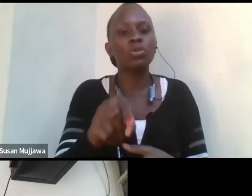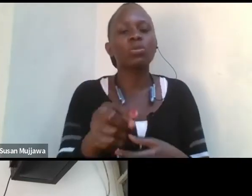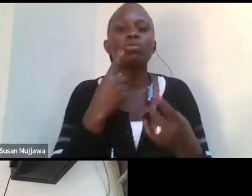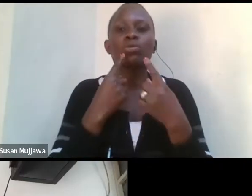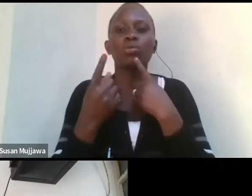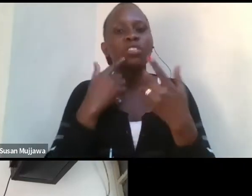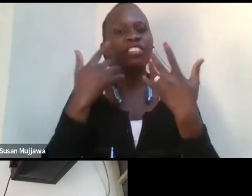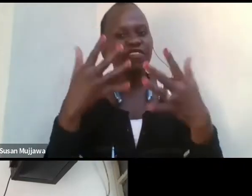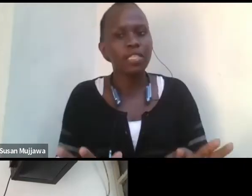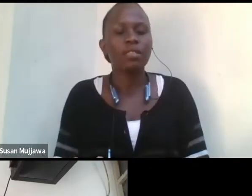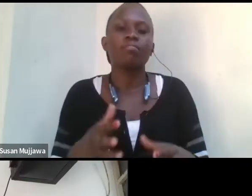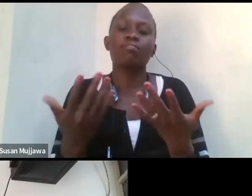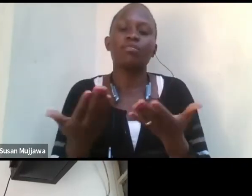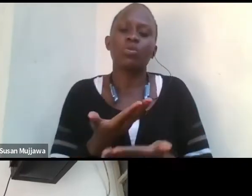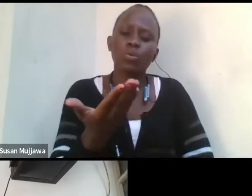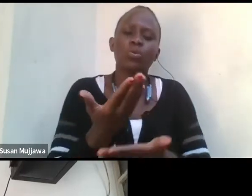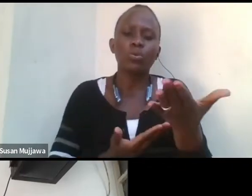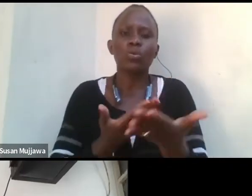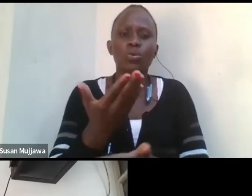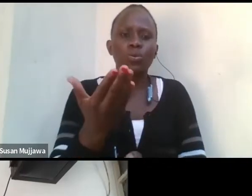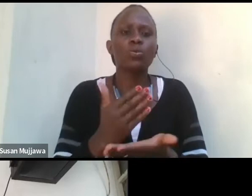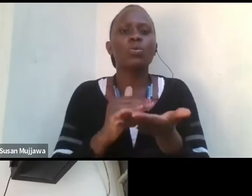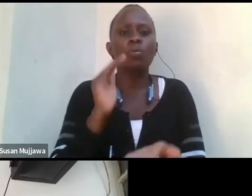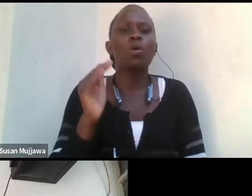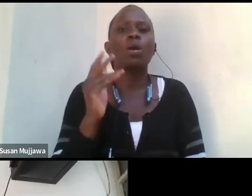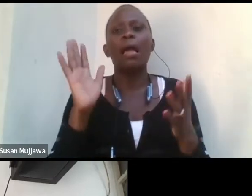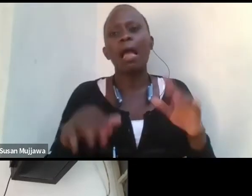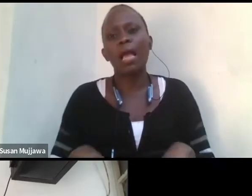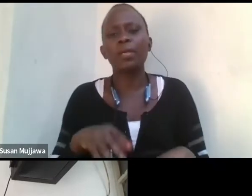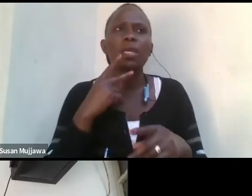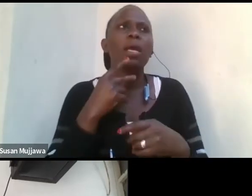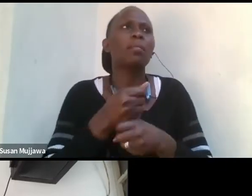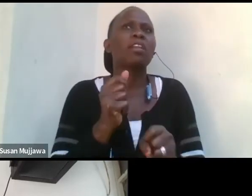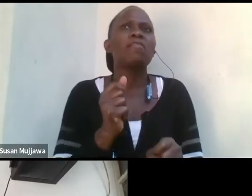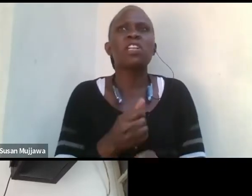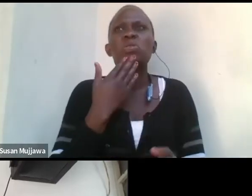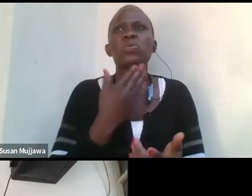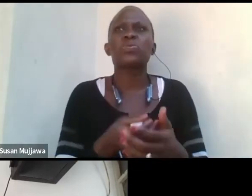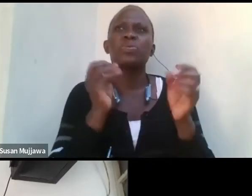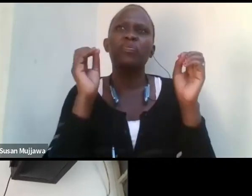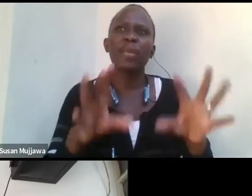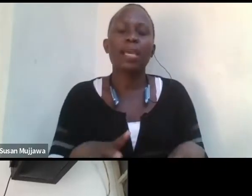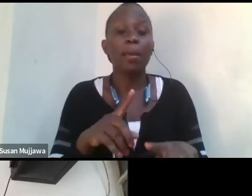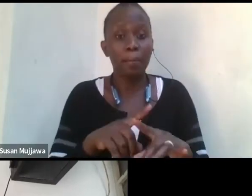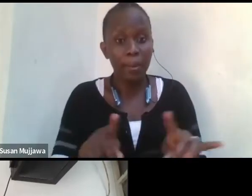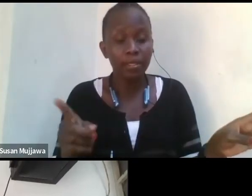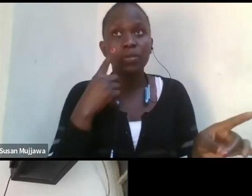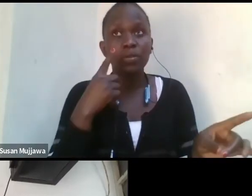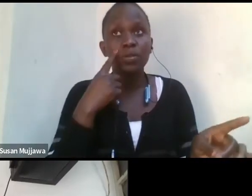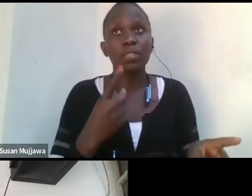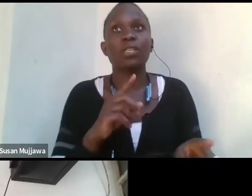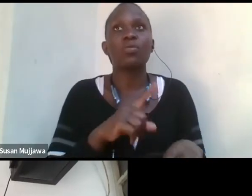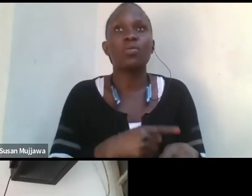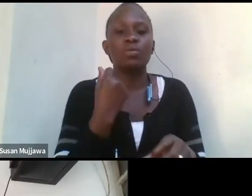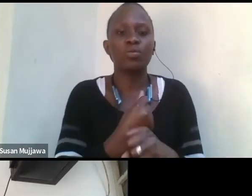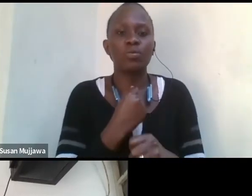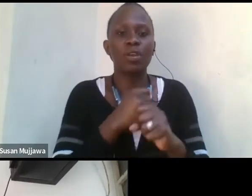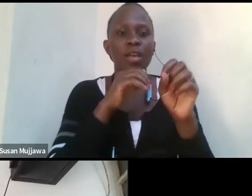saying manufacturing is not cool. I think we figured out when we're doing the agriculture panel that actually some of